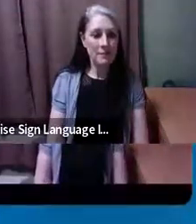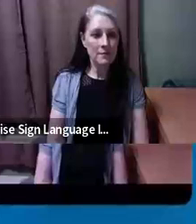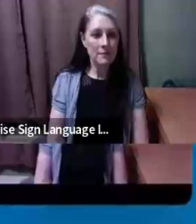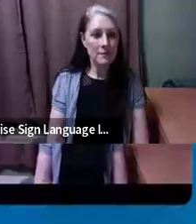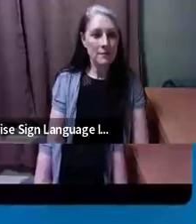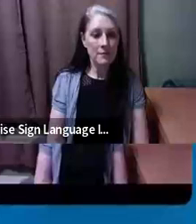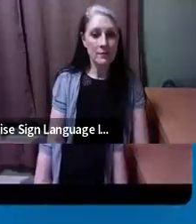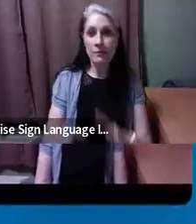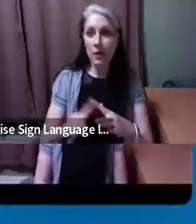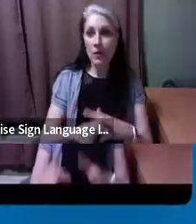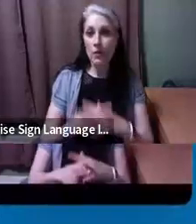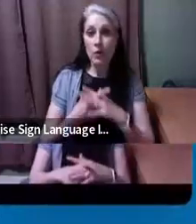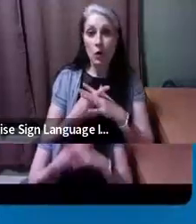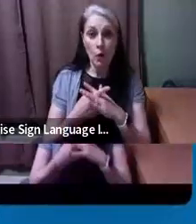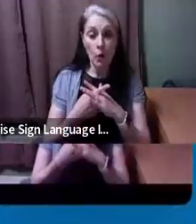I'd like to start with